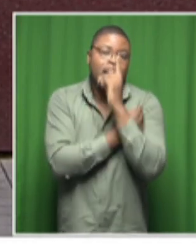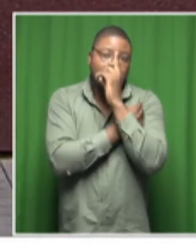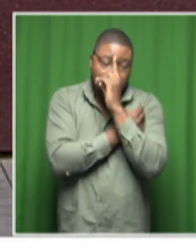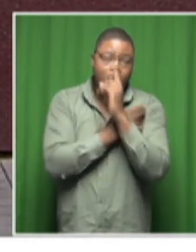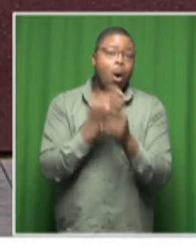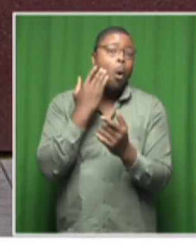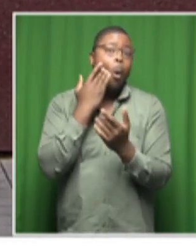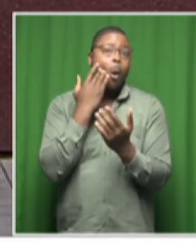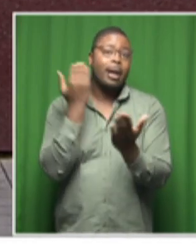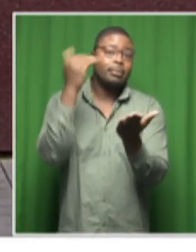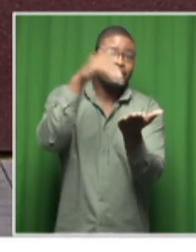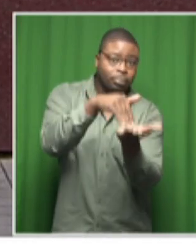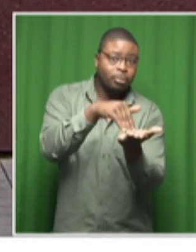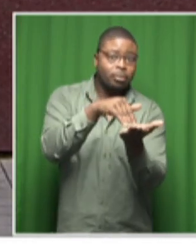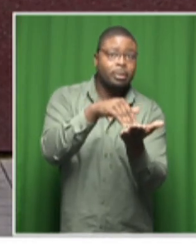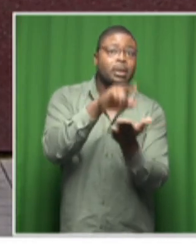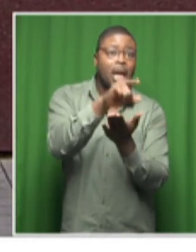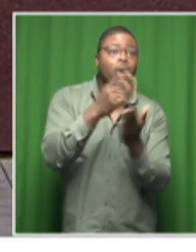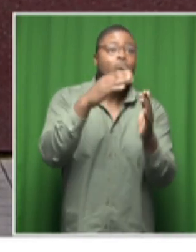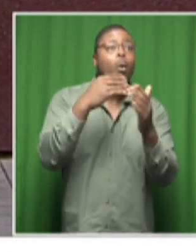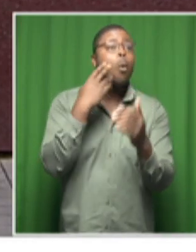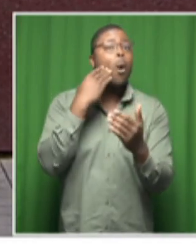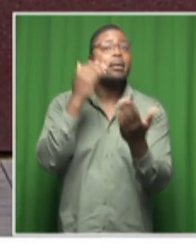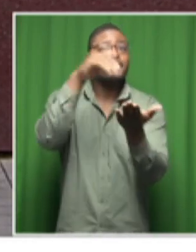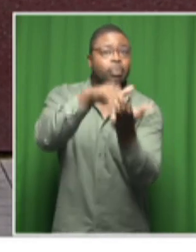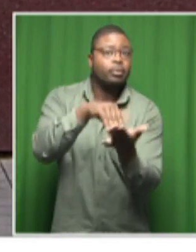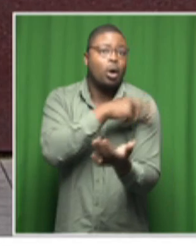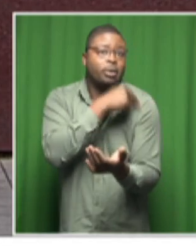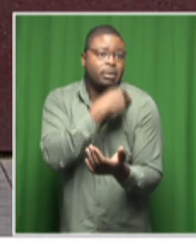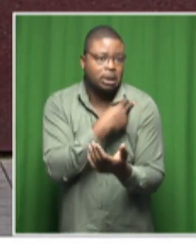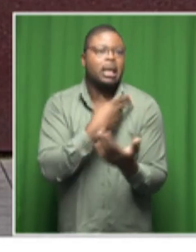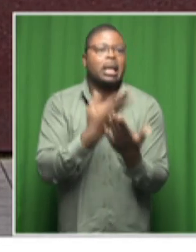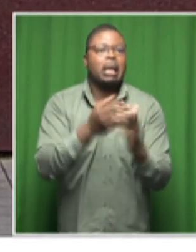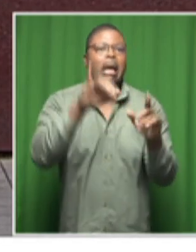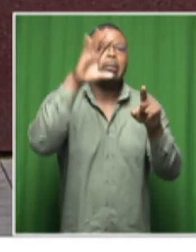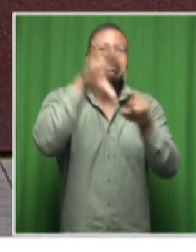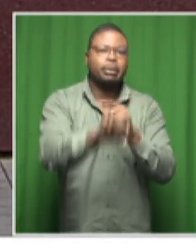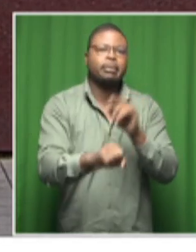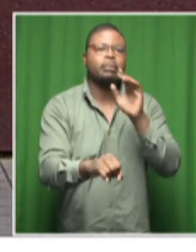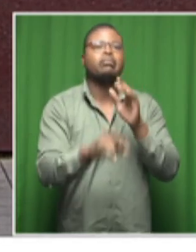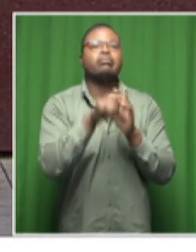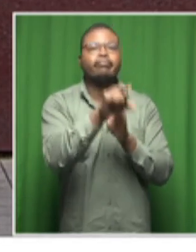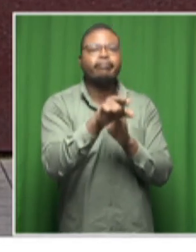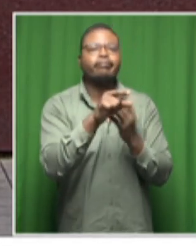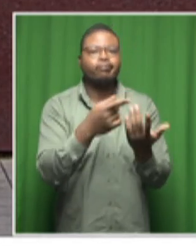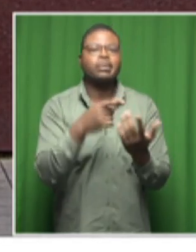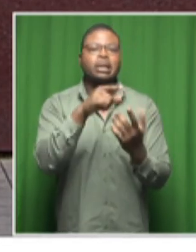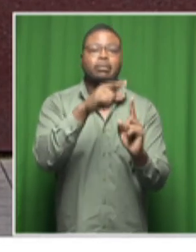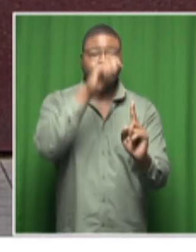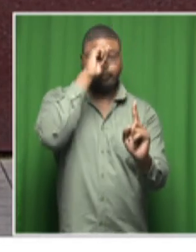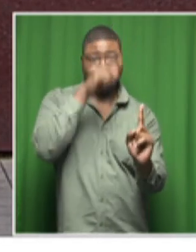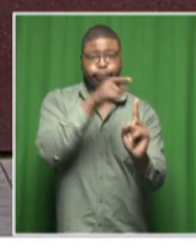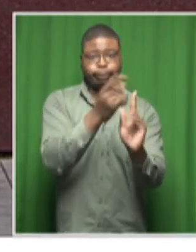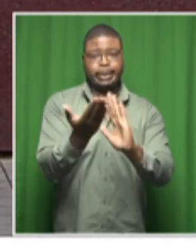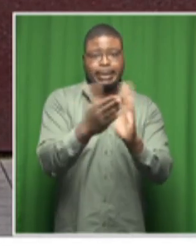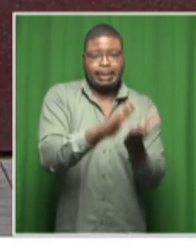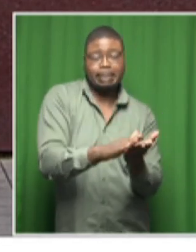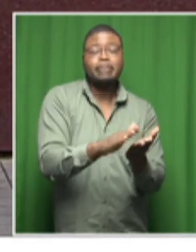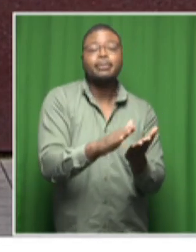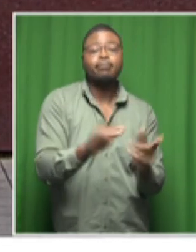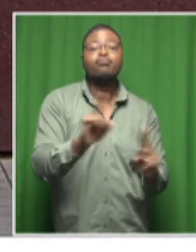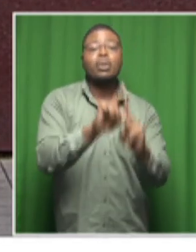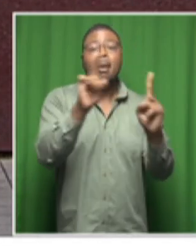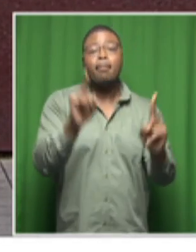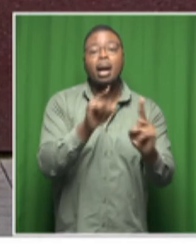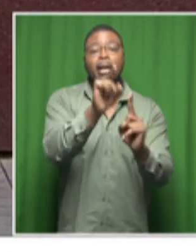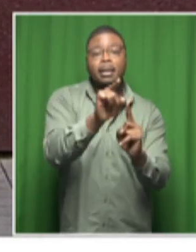they understood that he was declared dead. So a lot of cross-examination about why police did not cordon off the scene at the